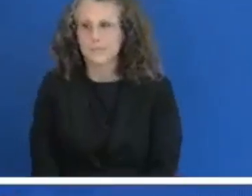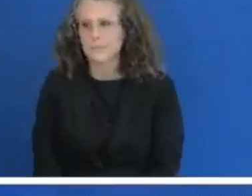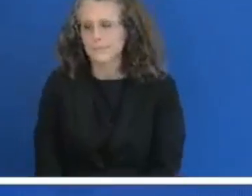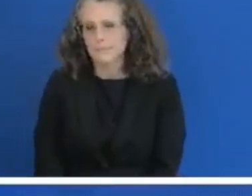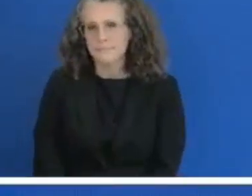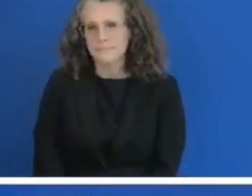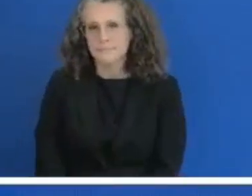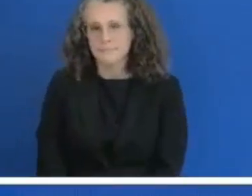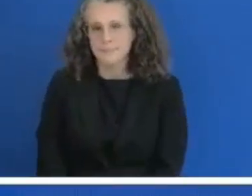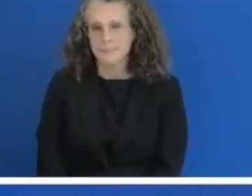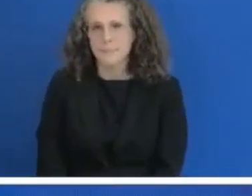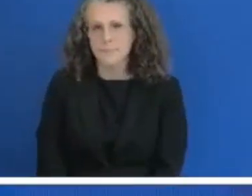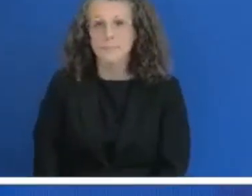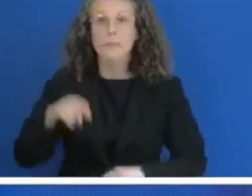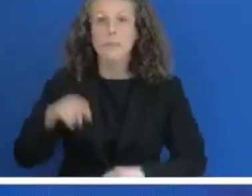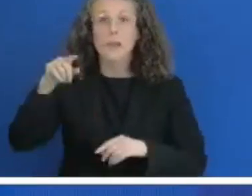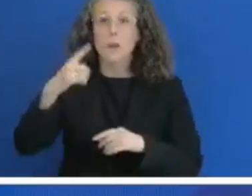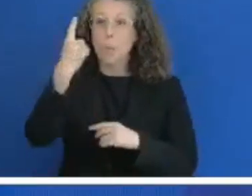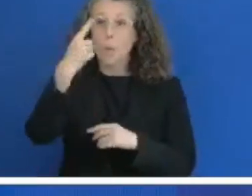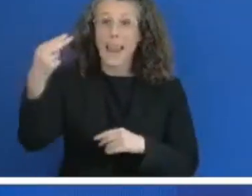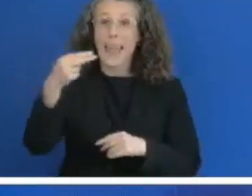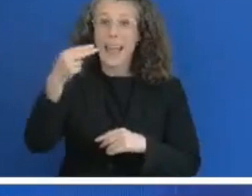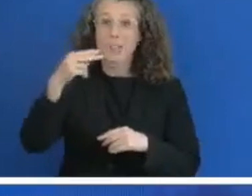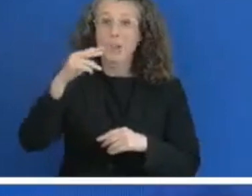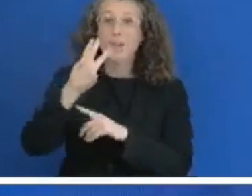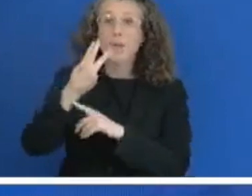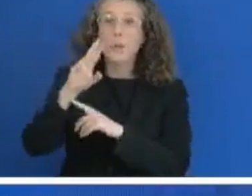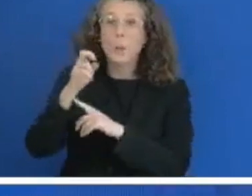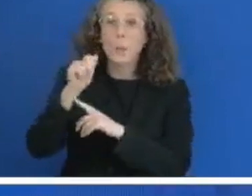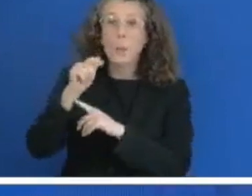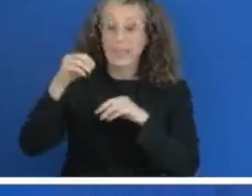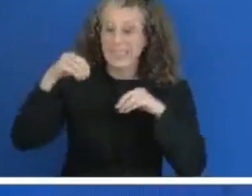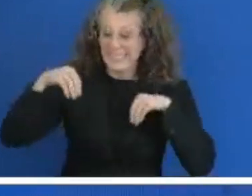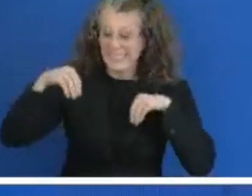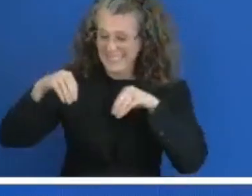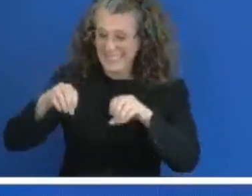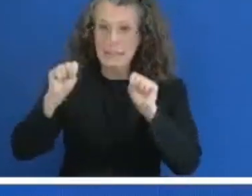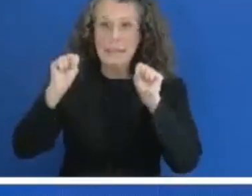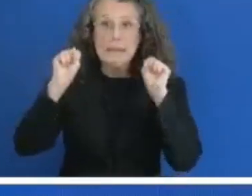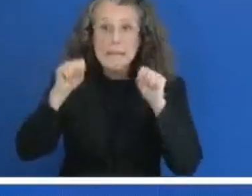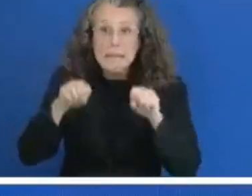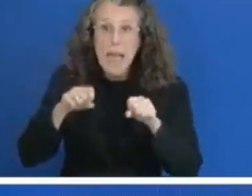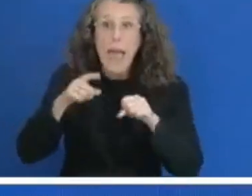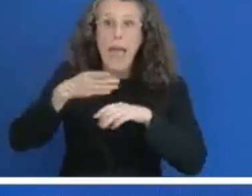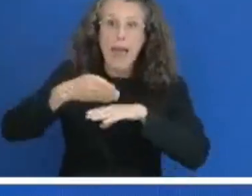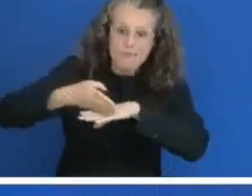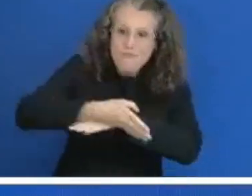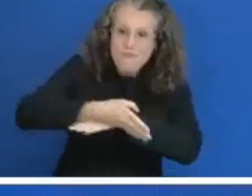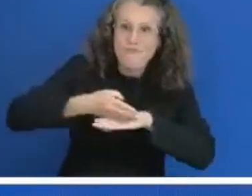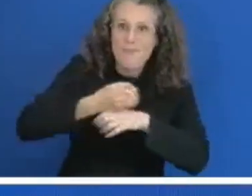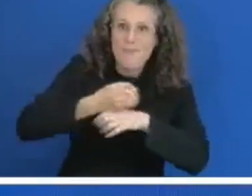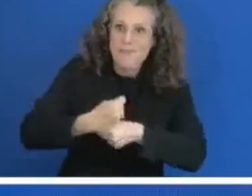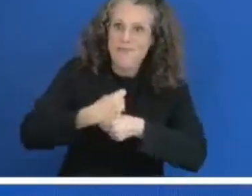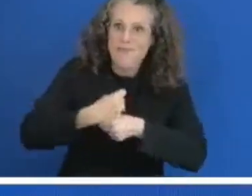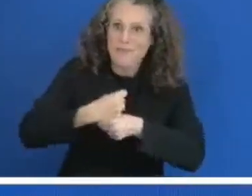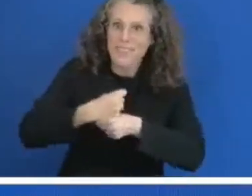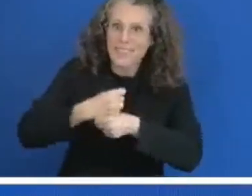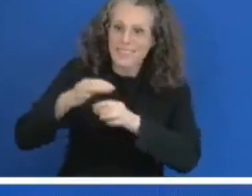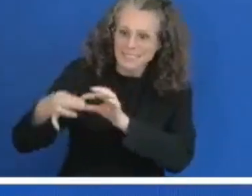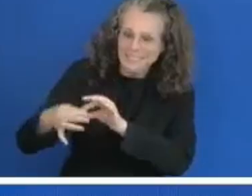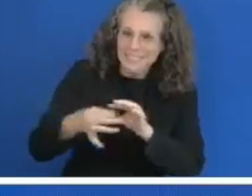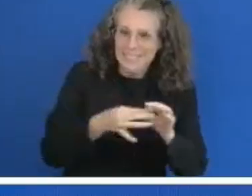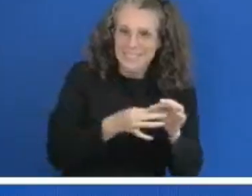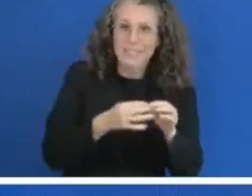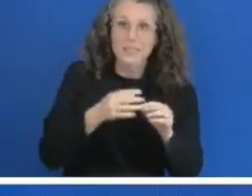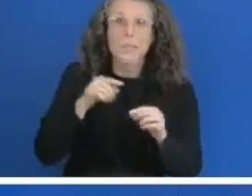wheat field will probably produce a few thousand loaves of bread. But what this agroforestry system does is that it produces